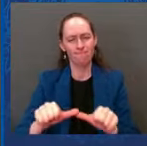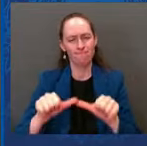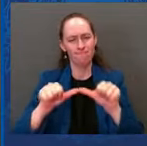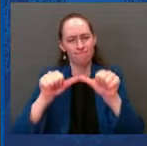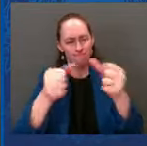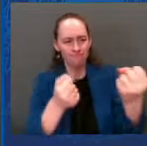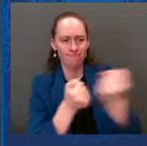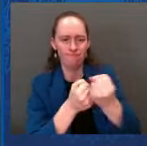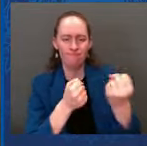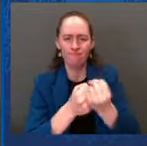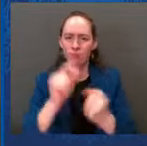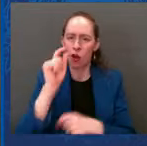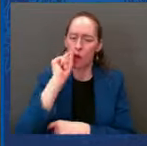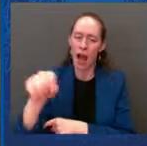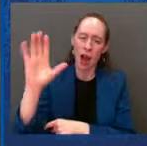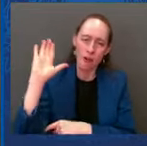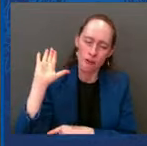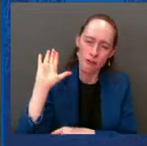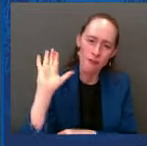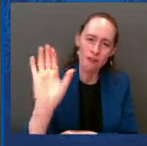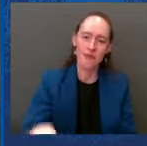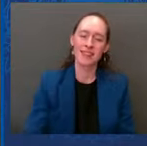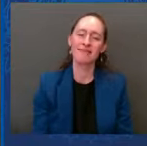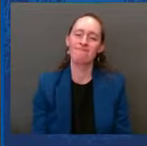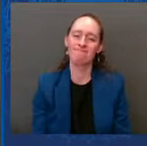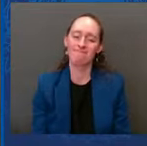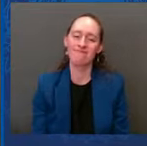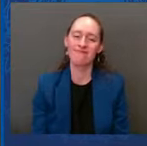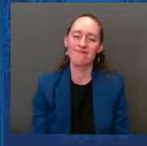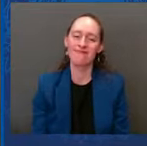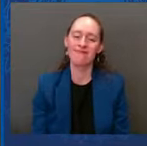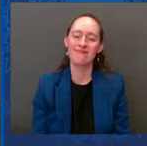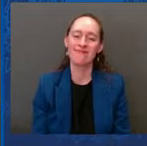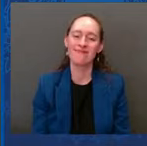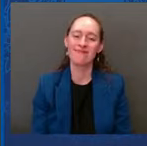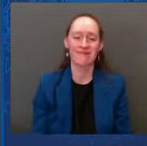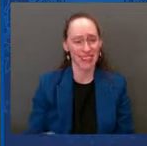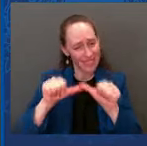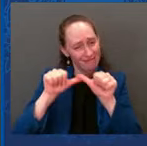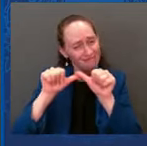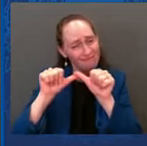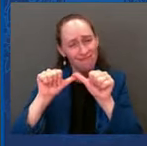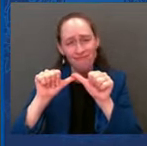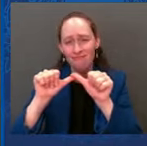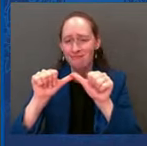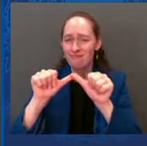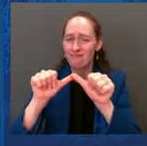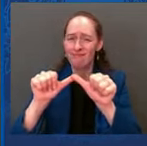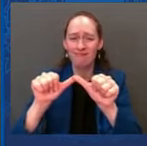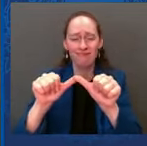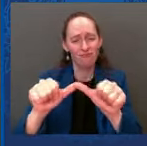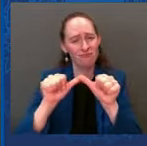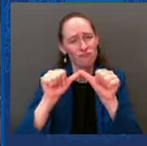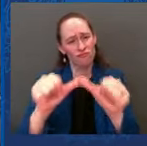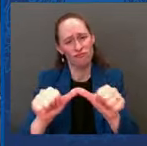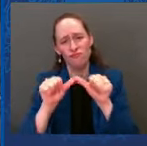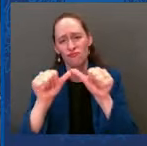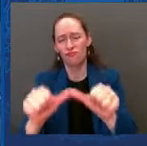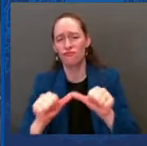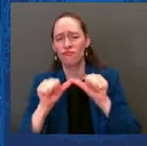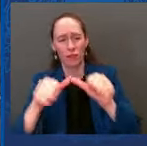Ukraine. Long live the alliance of the Republic of Poland with the United States. Long live NATO. Long live free